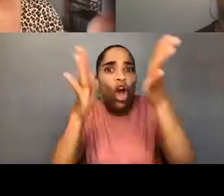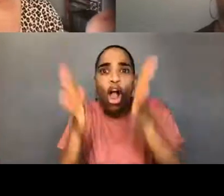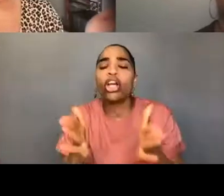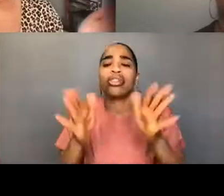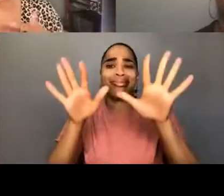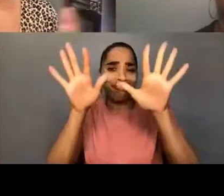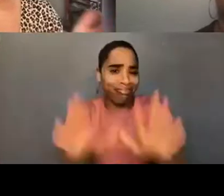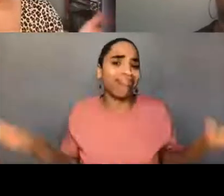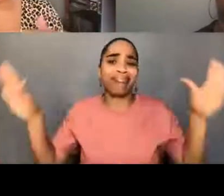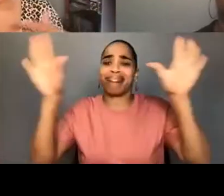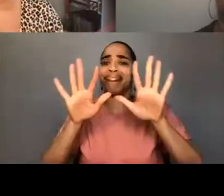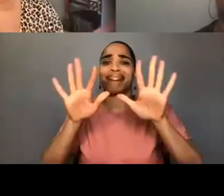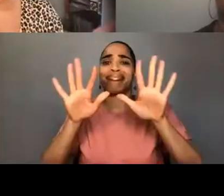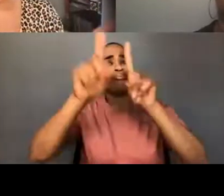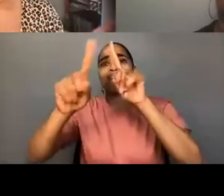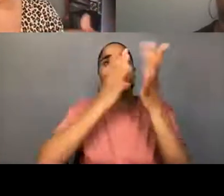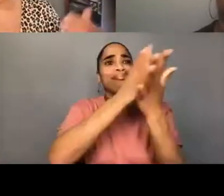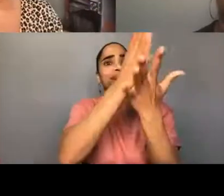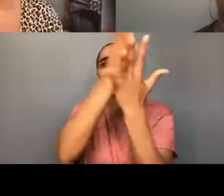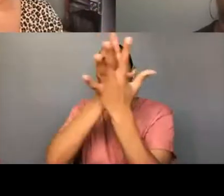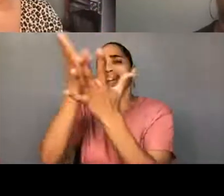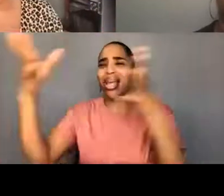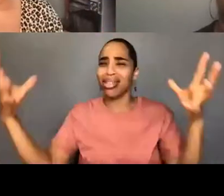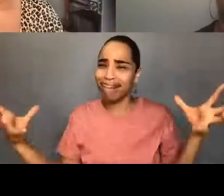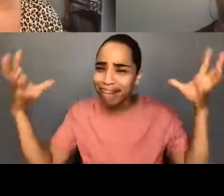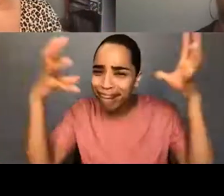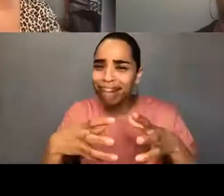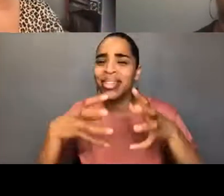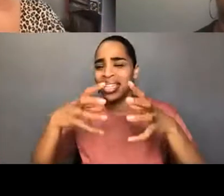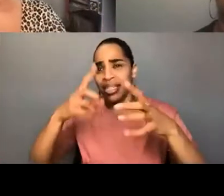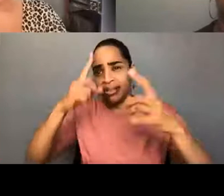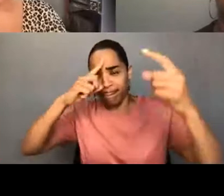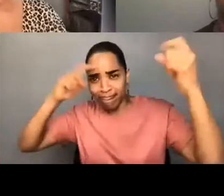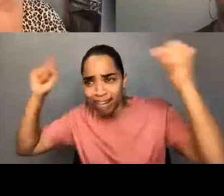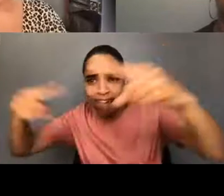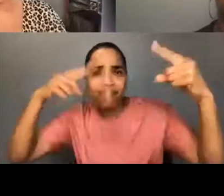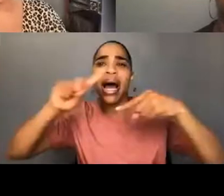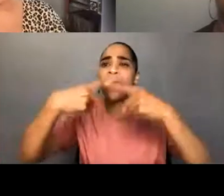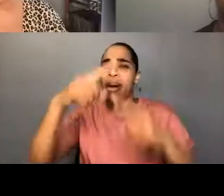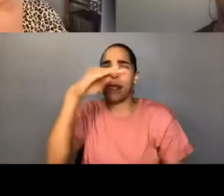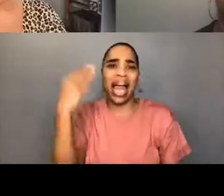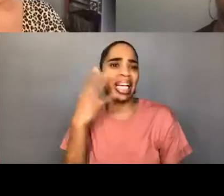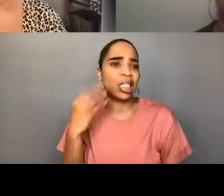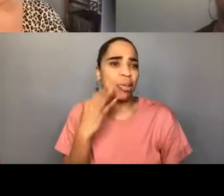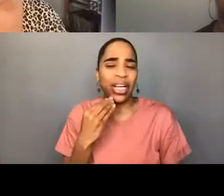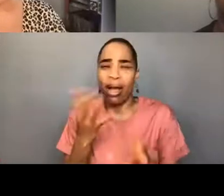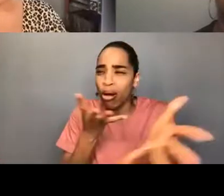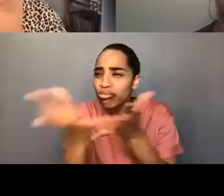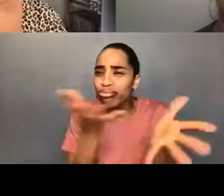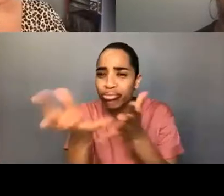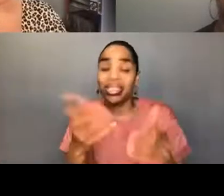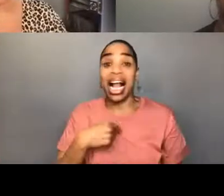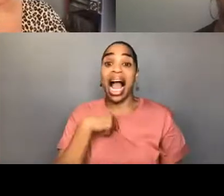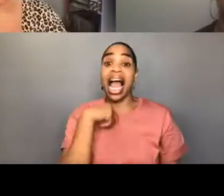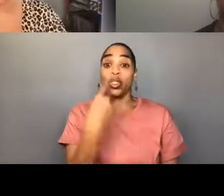across academia, across fields, but who all have their work in the Black experience. And we just, you know, I told them